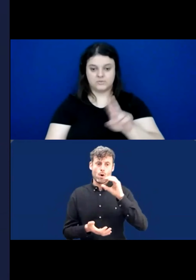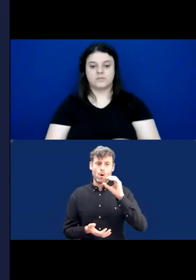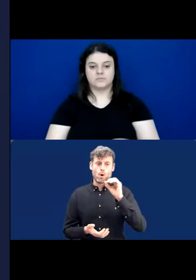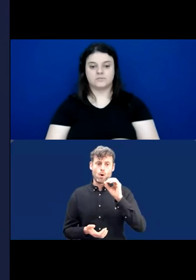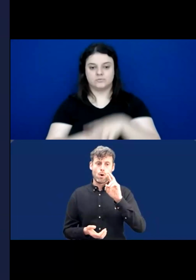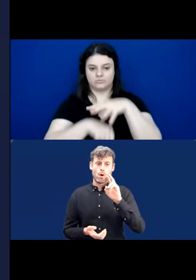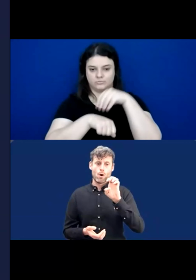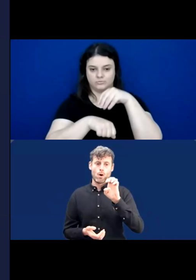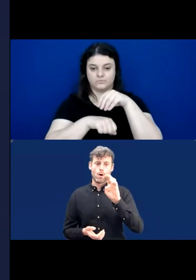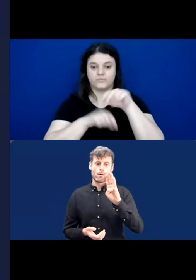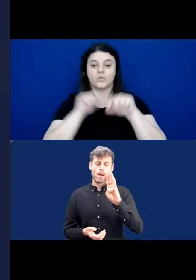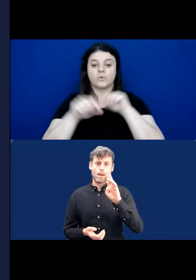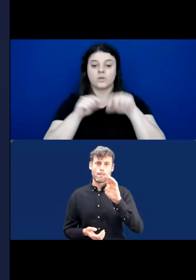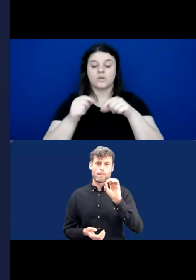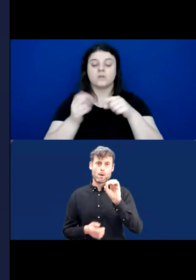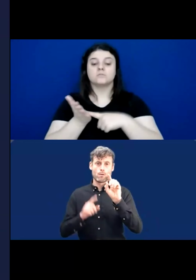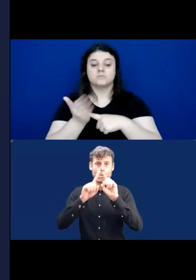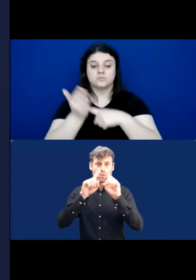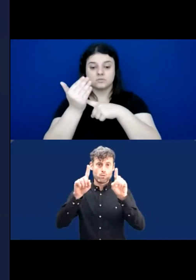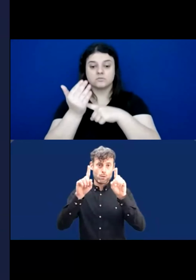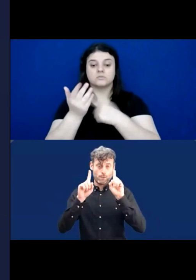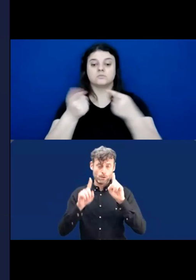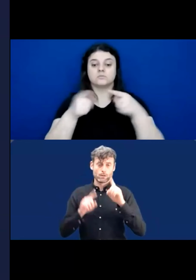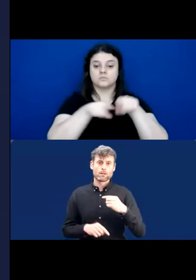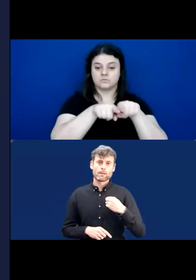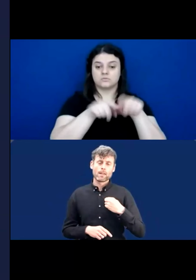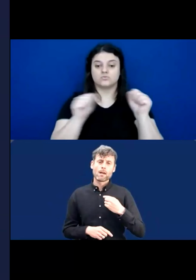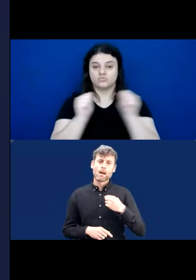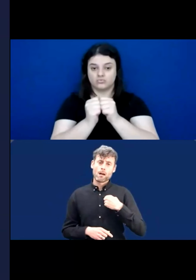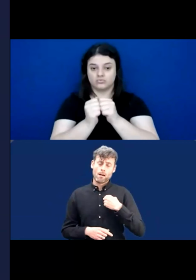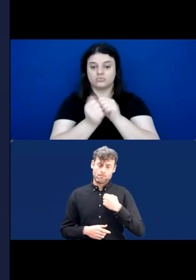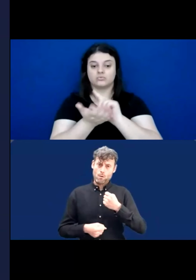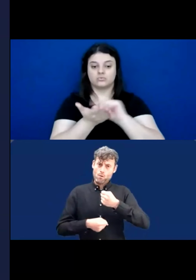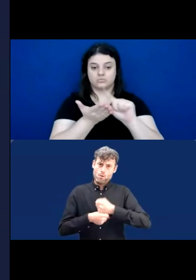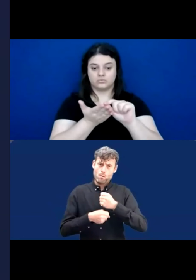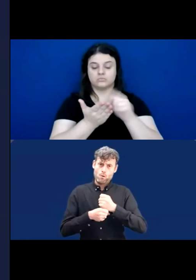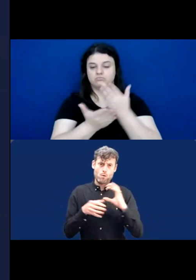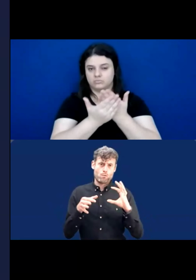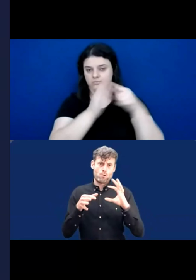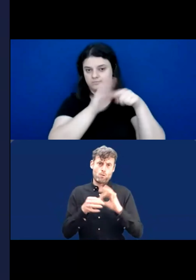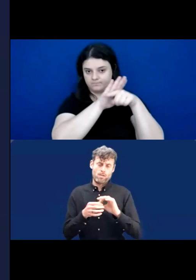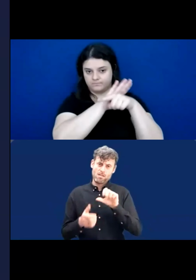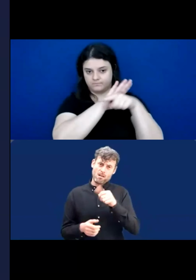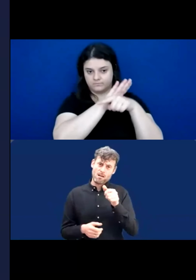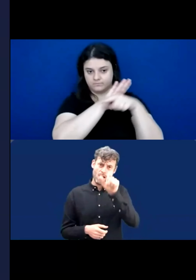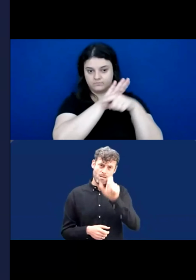I also want to acknowledge my co-authors on this study, Professor Emeritus